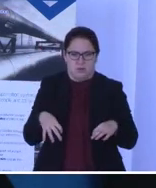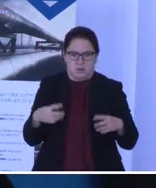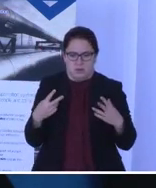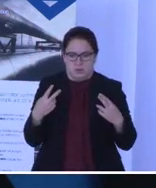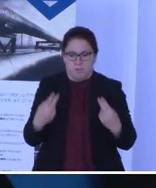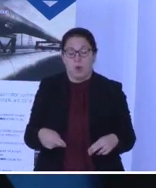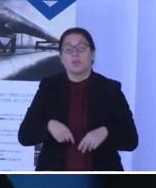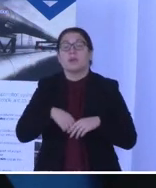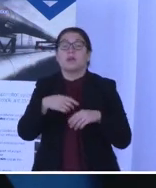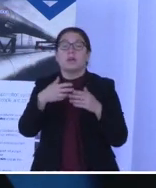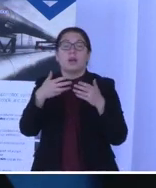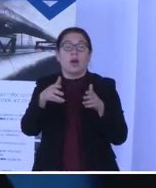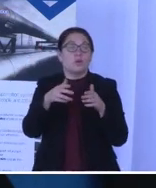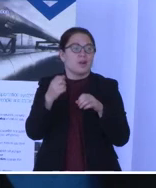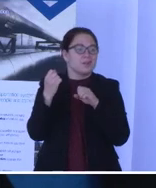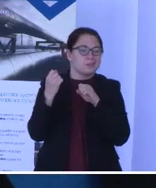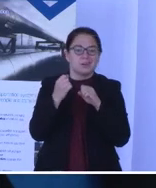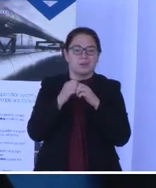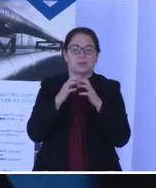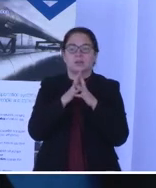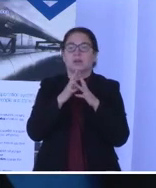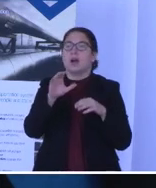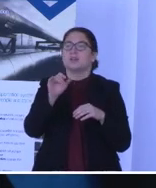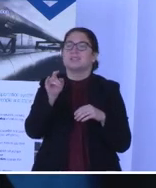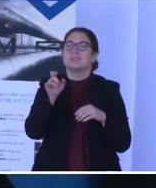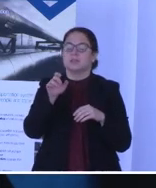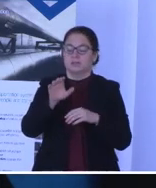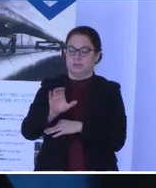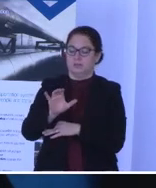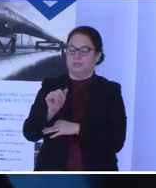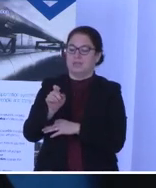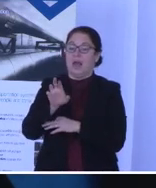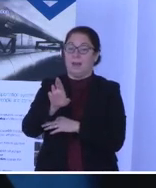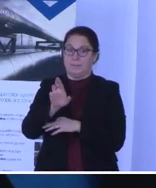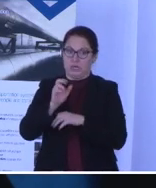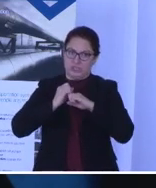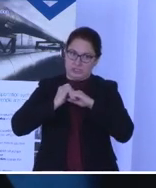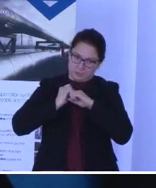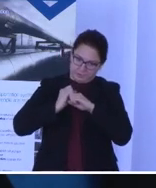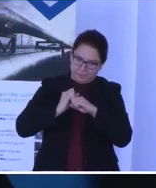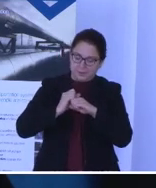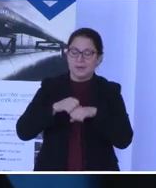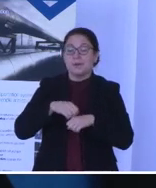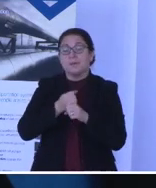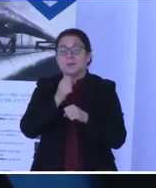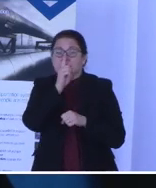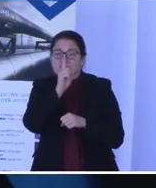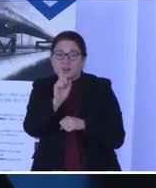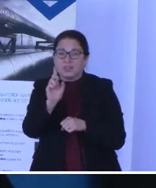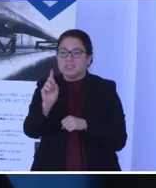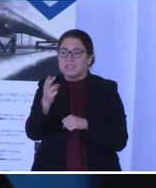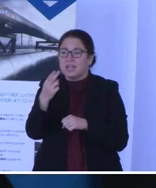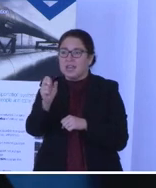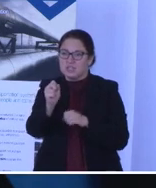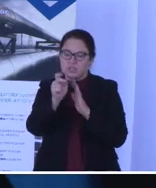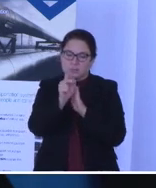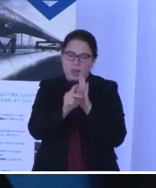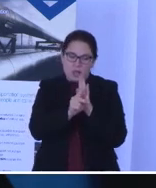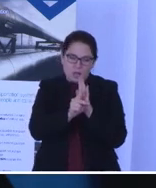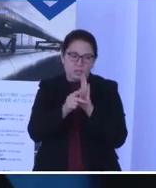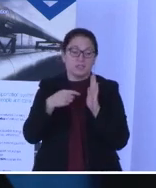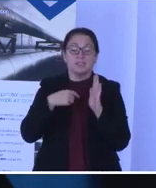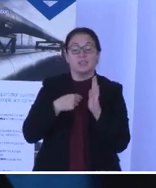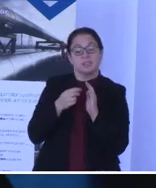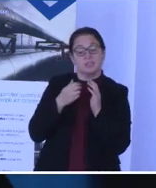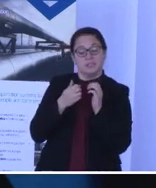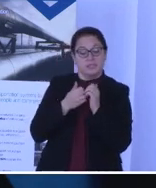workforce and in strengthening our cybersecurity as a nation and ensuring our Homeland Security policies reflect the values we hold as